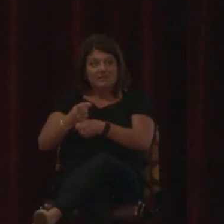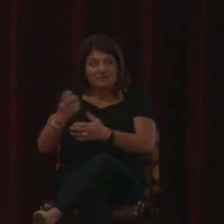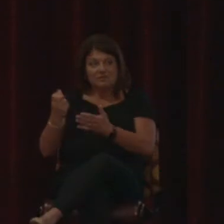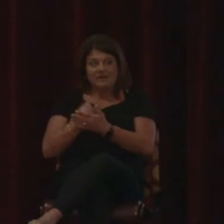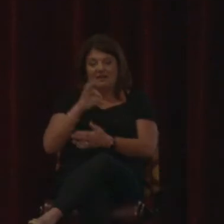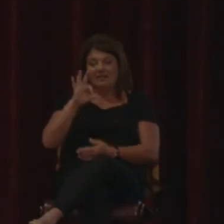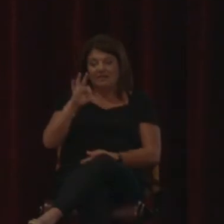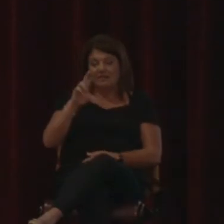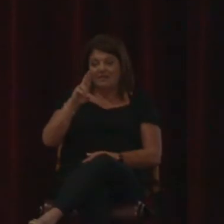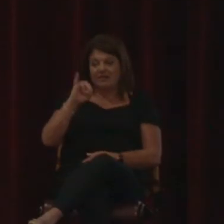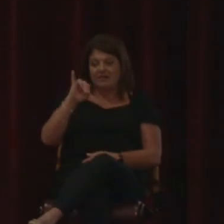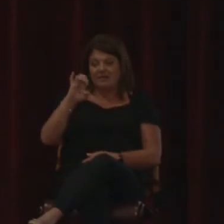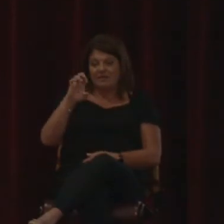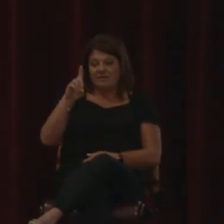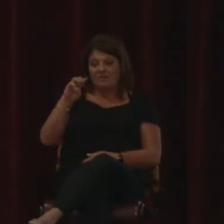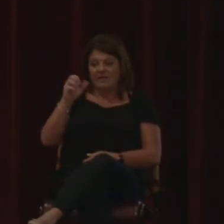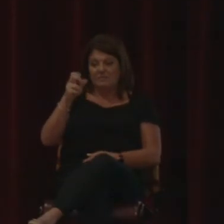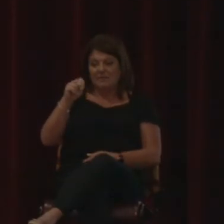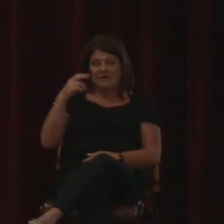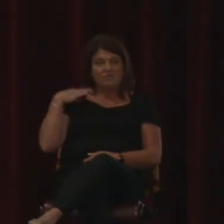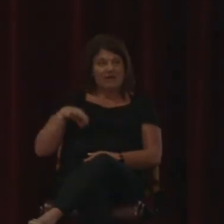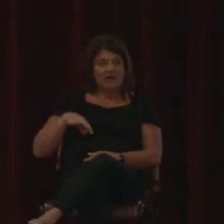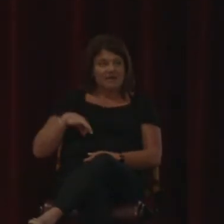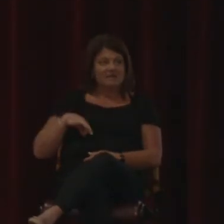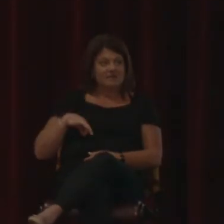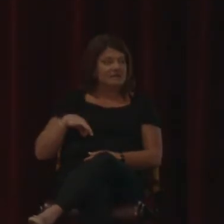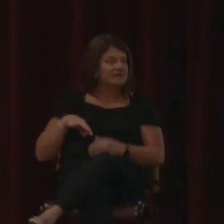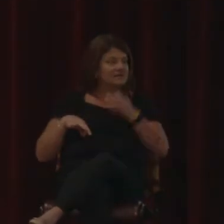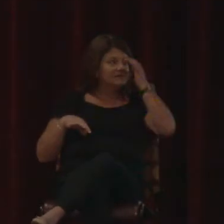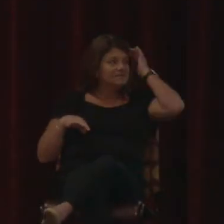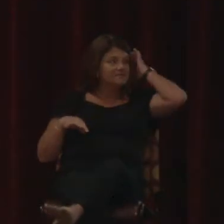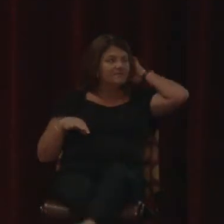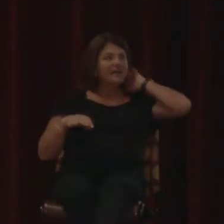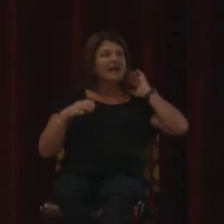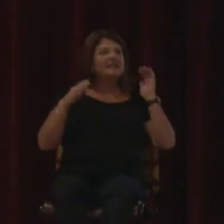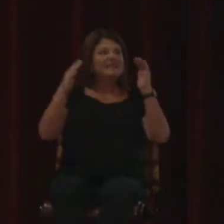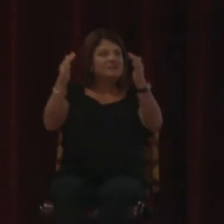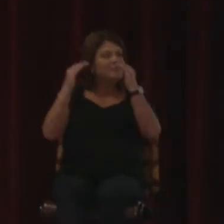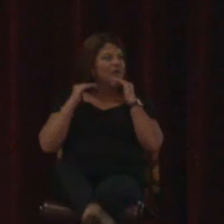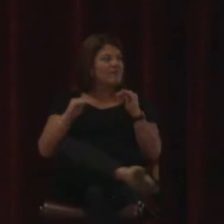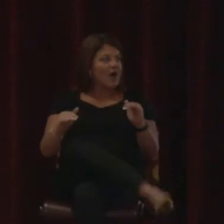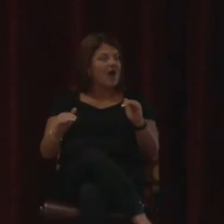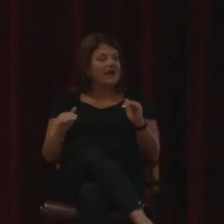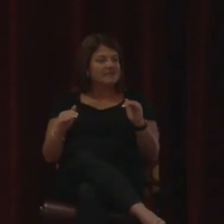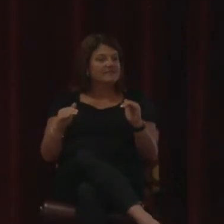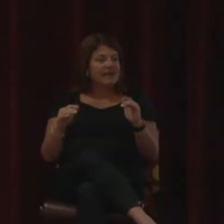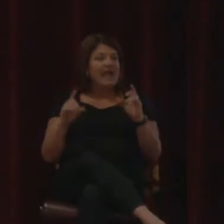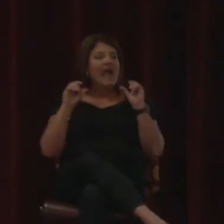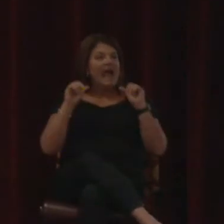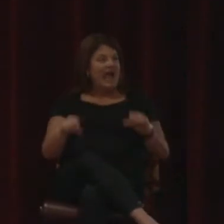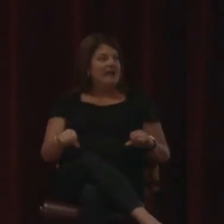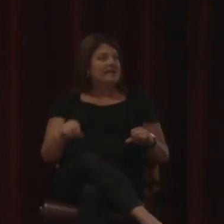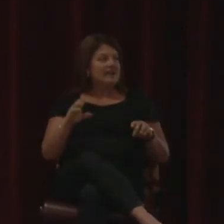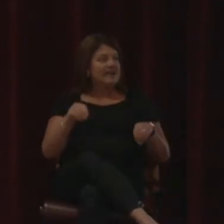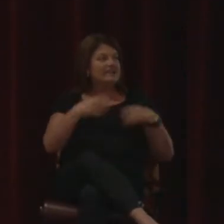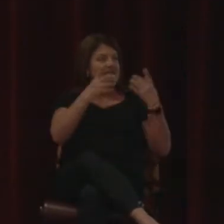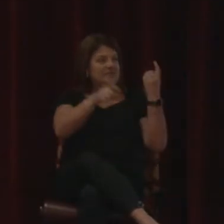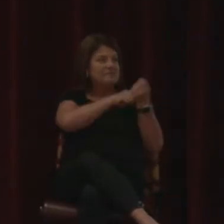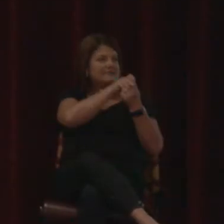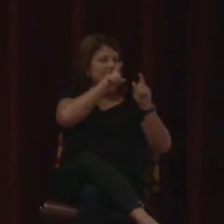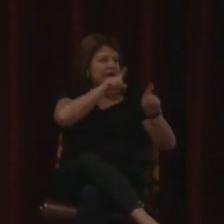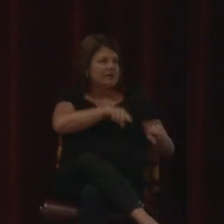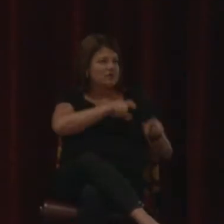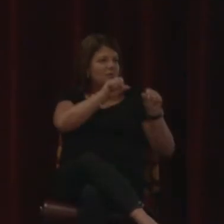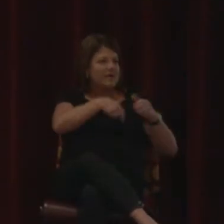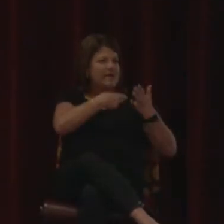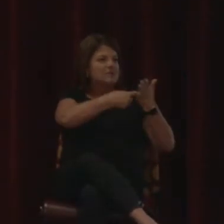credit. Yep. You're Why positive don't, about yeah, that? Okay. let's move on. I'd be glad, I could give you some further answers to your question. We could talk